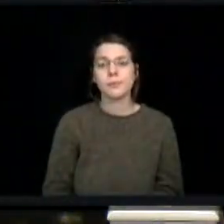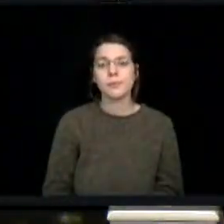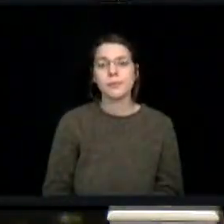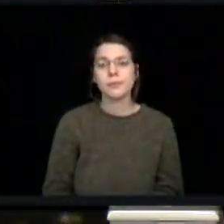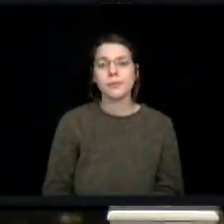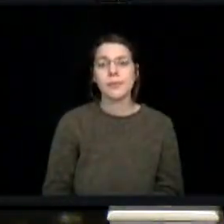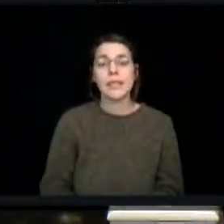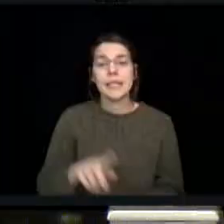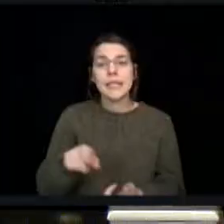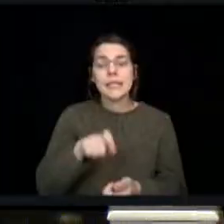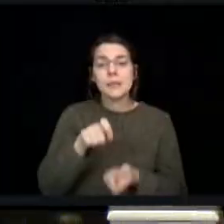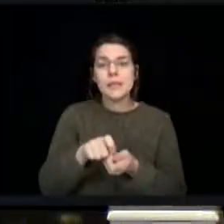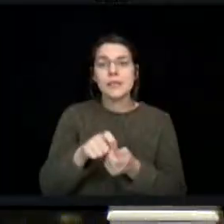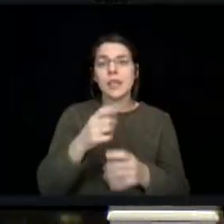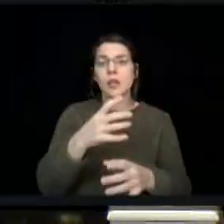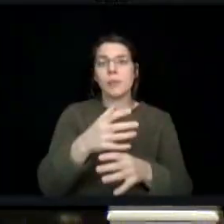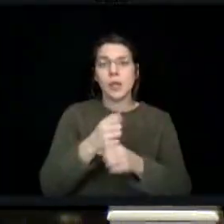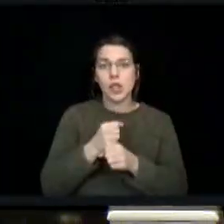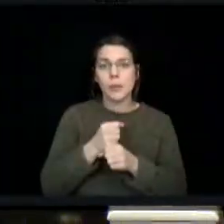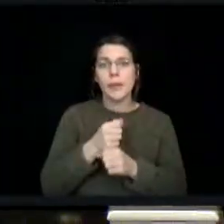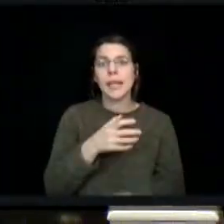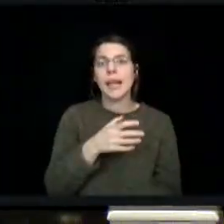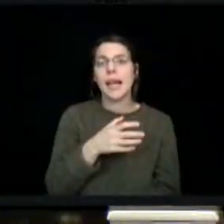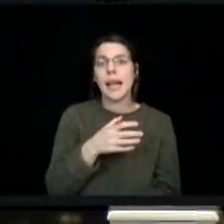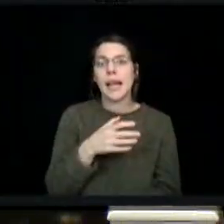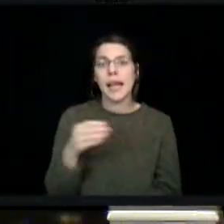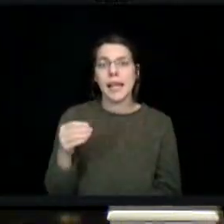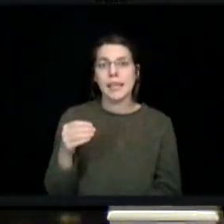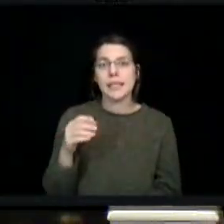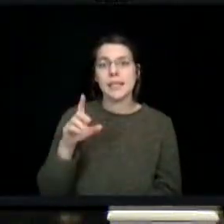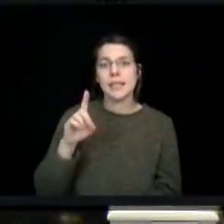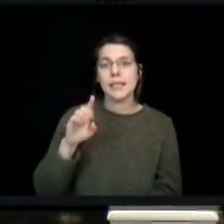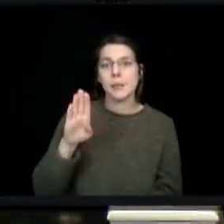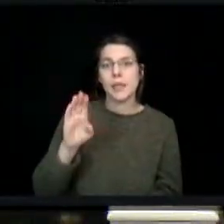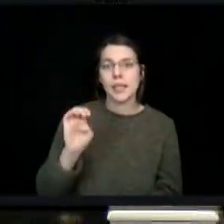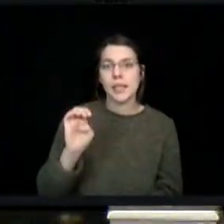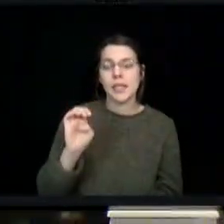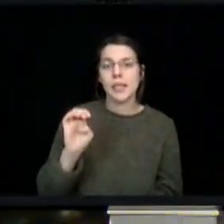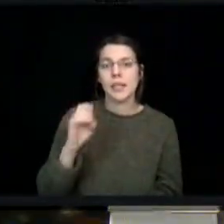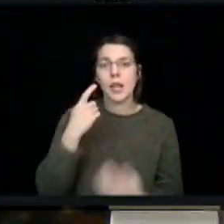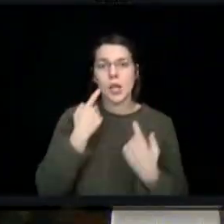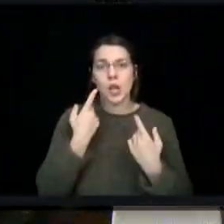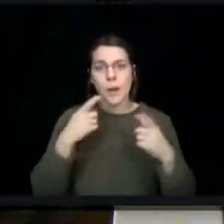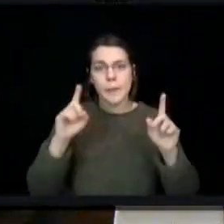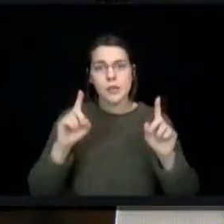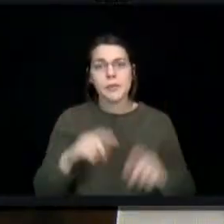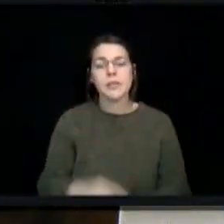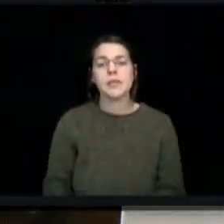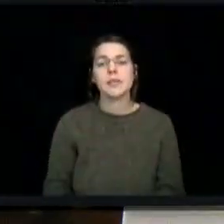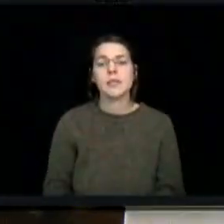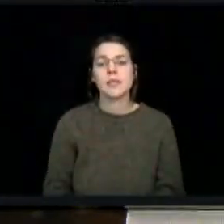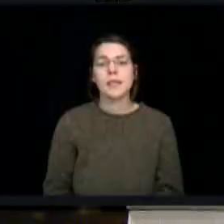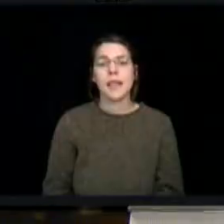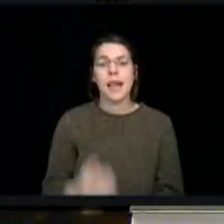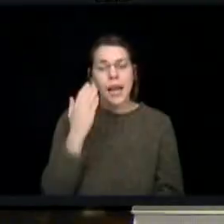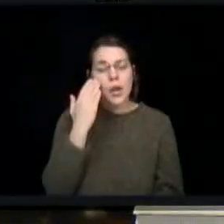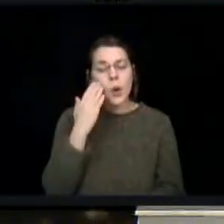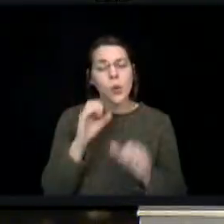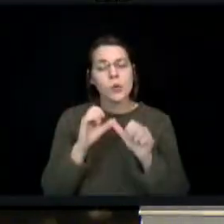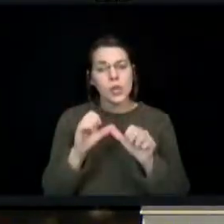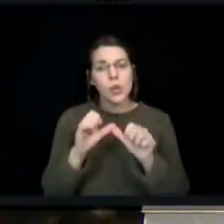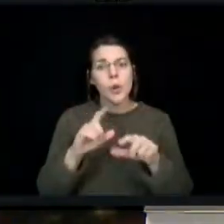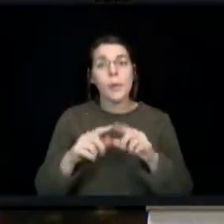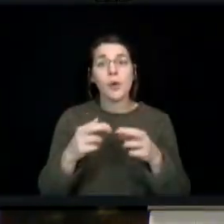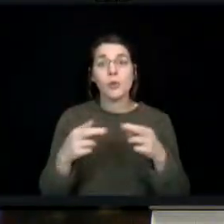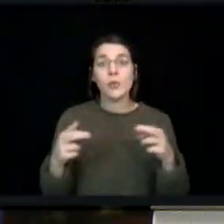particularly on the procurement and DBE accomplishments and I know it's ongoing, but the regional disparity